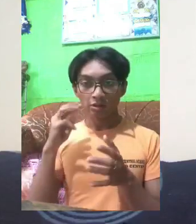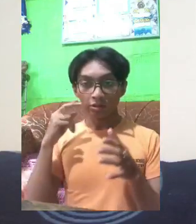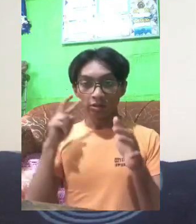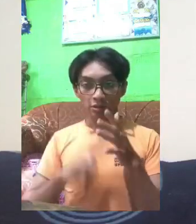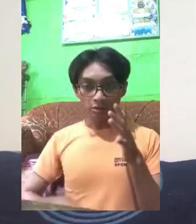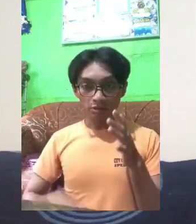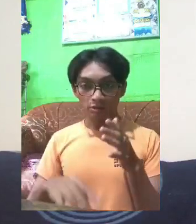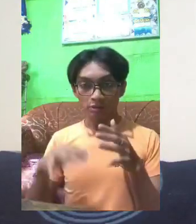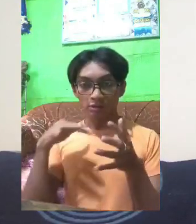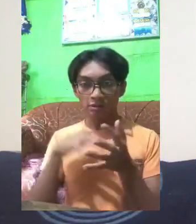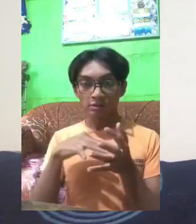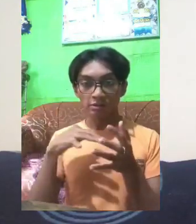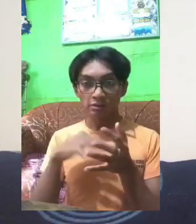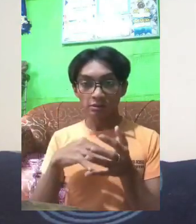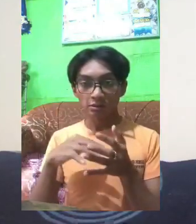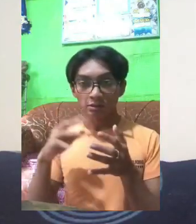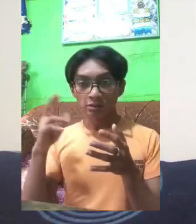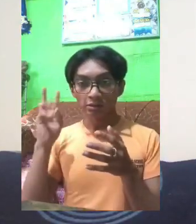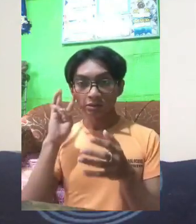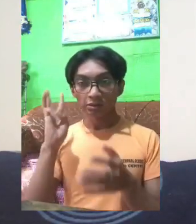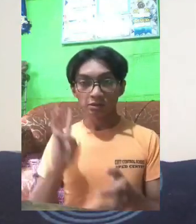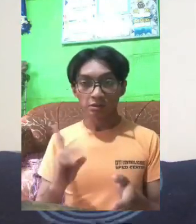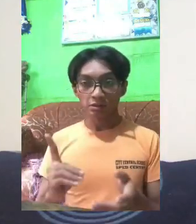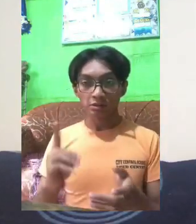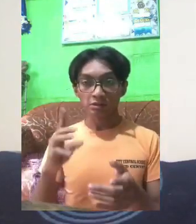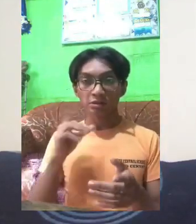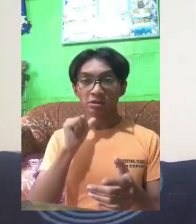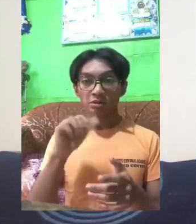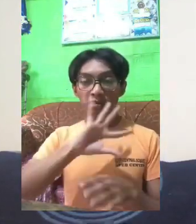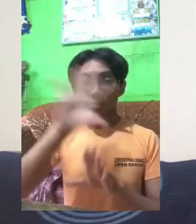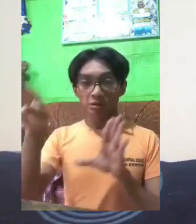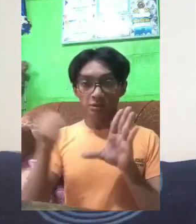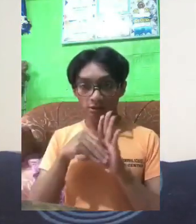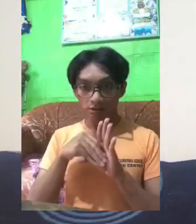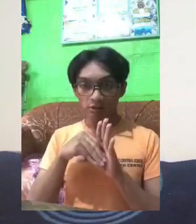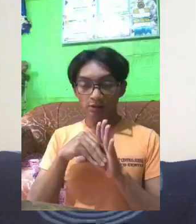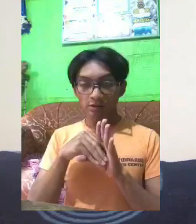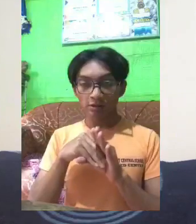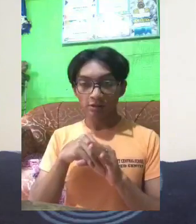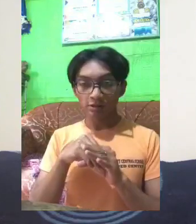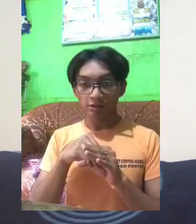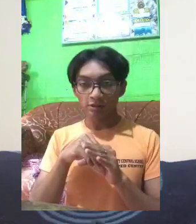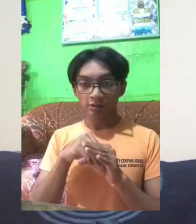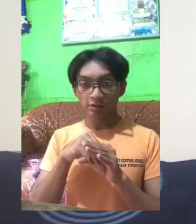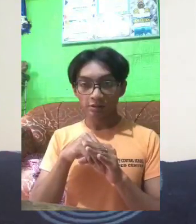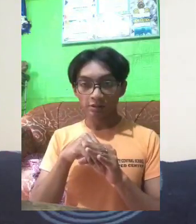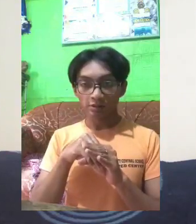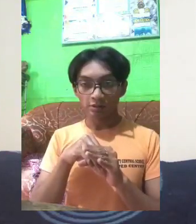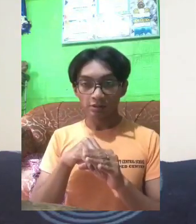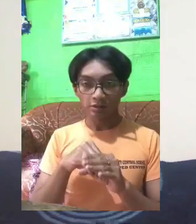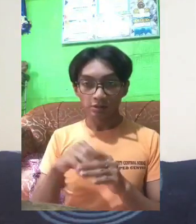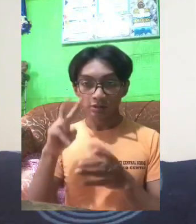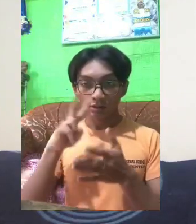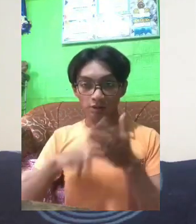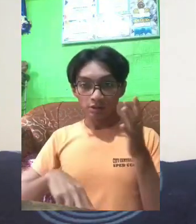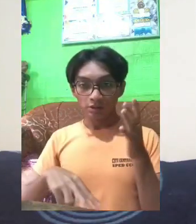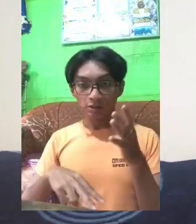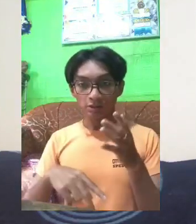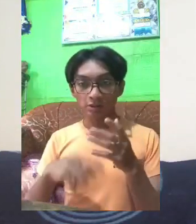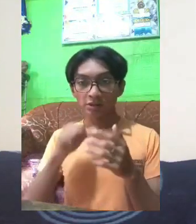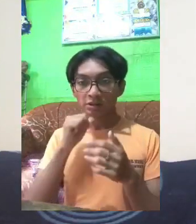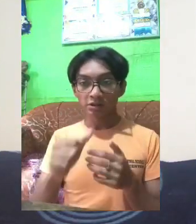means it doesn't include young students or students from other schools. Being clear about the scope and limitations helps readers